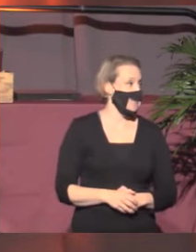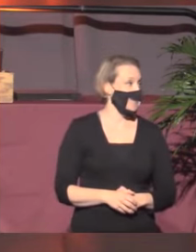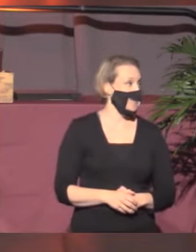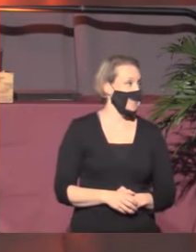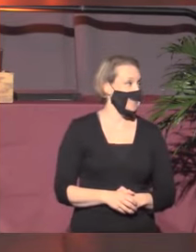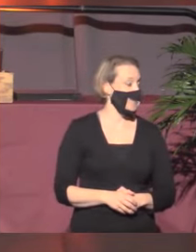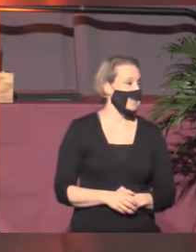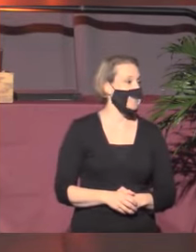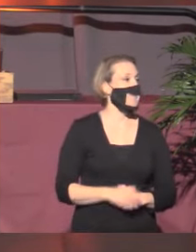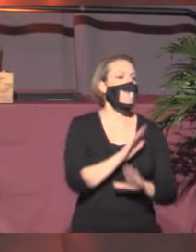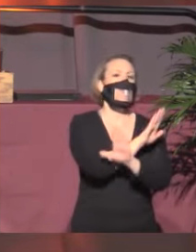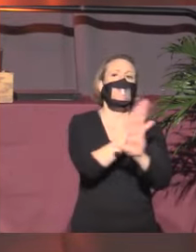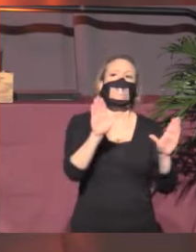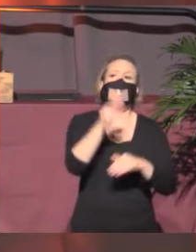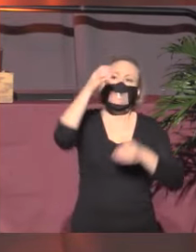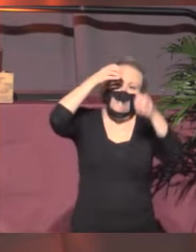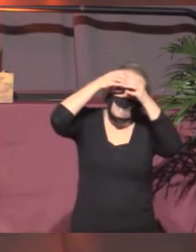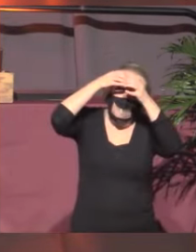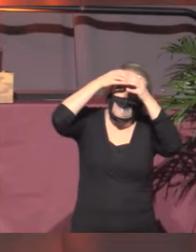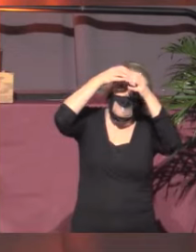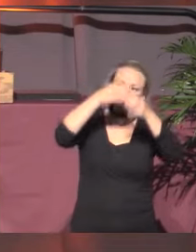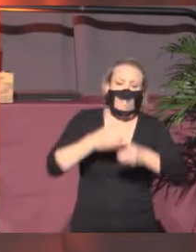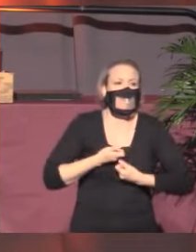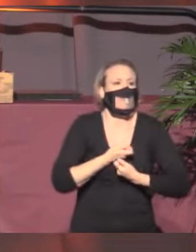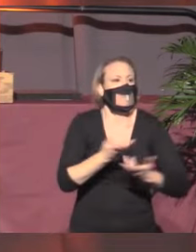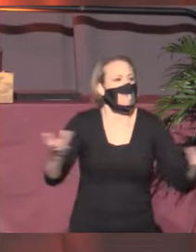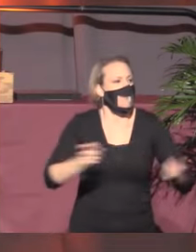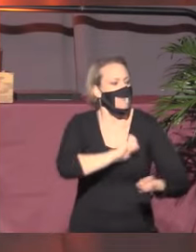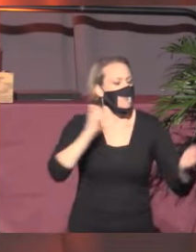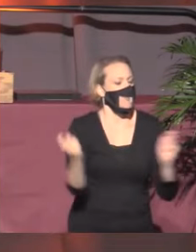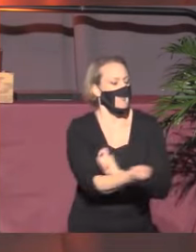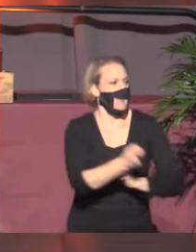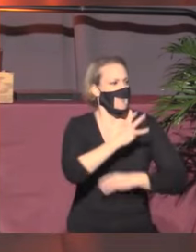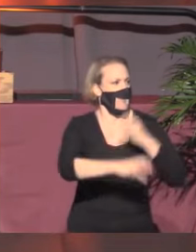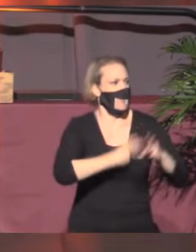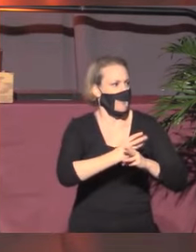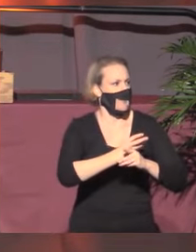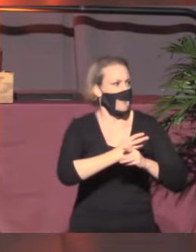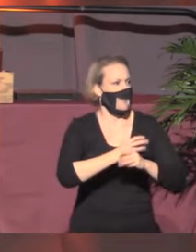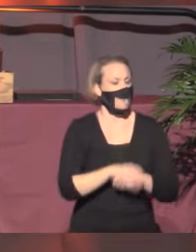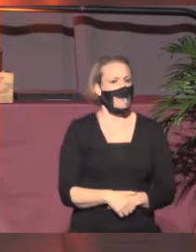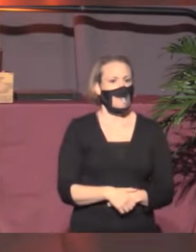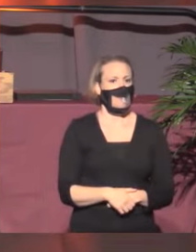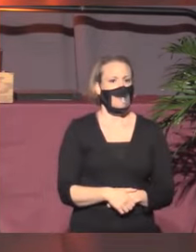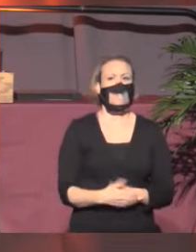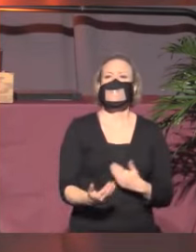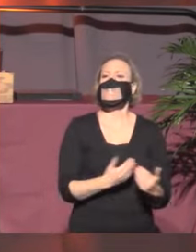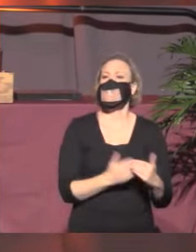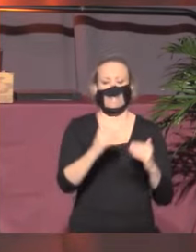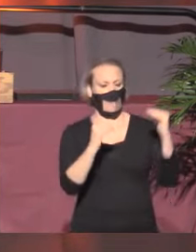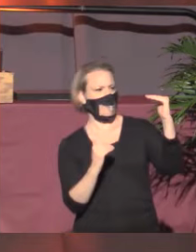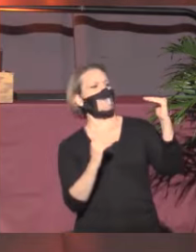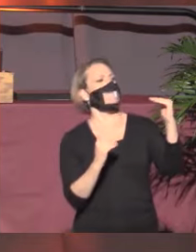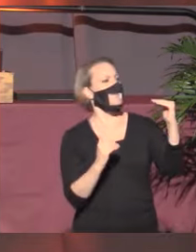to change the world. Use your knowledge to fight against injustice. Use your